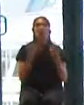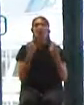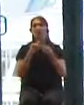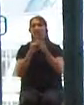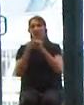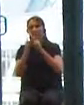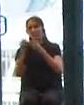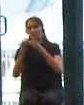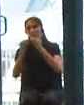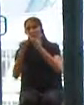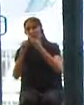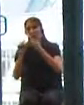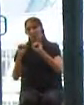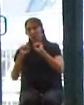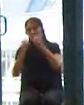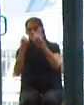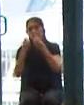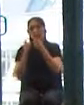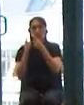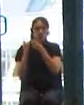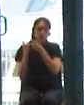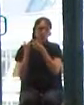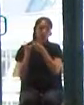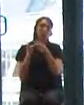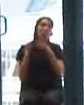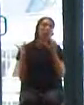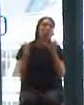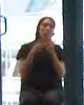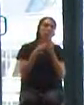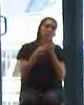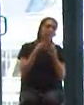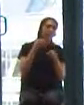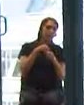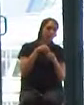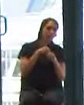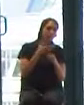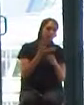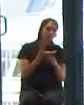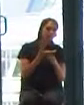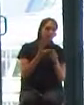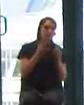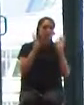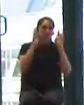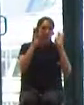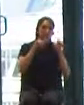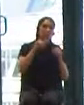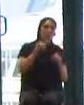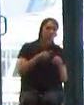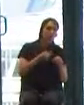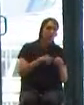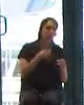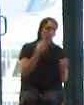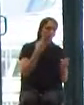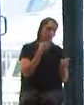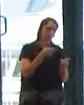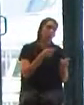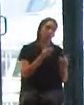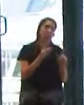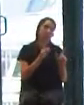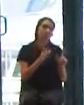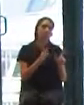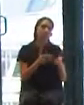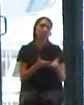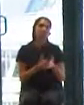rights struggle when it comes to the climate issue they are they